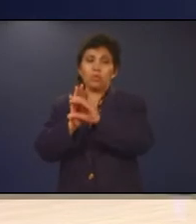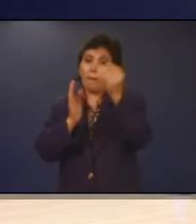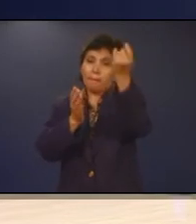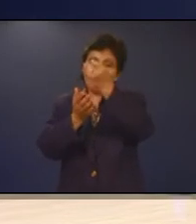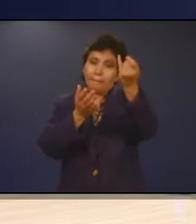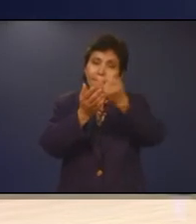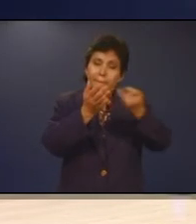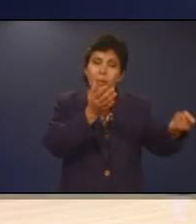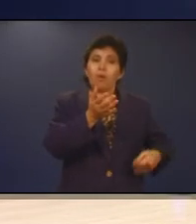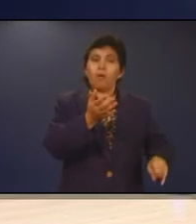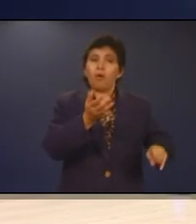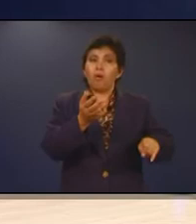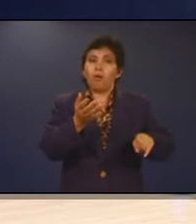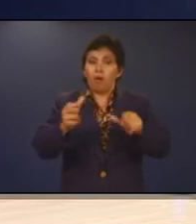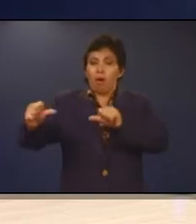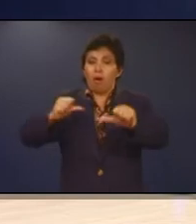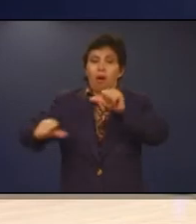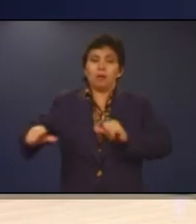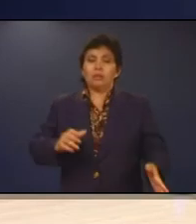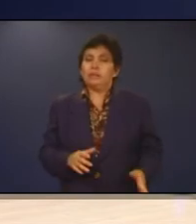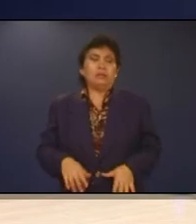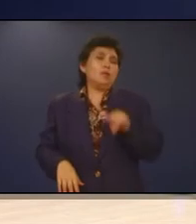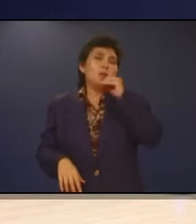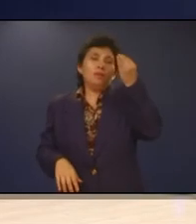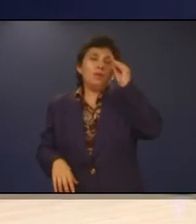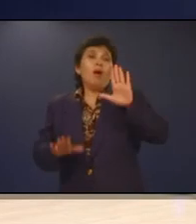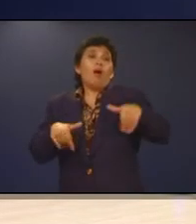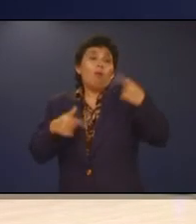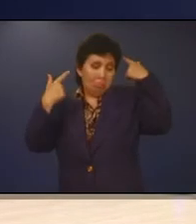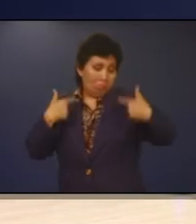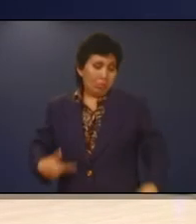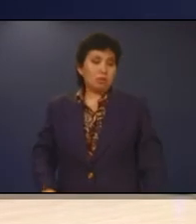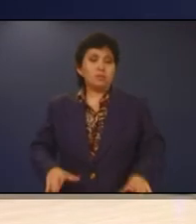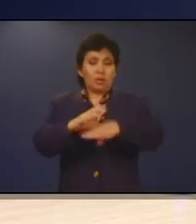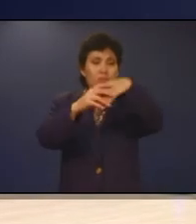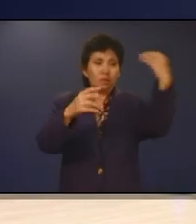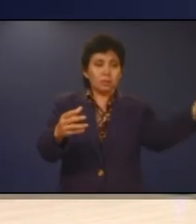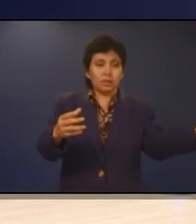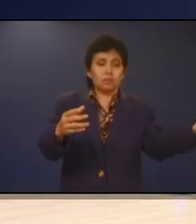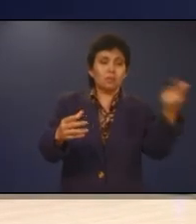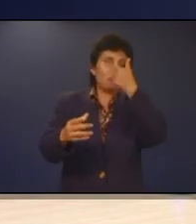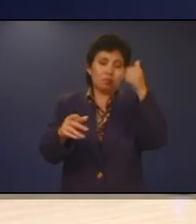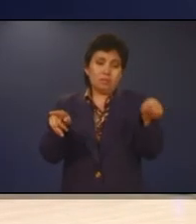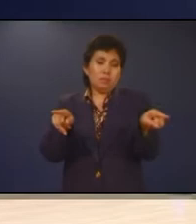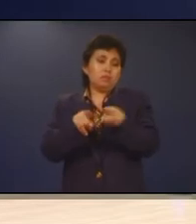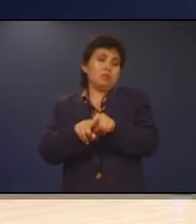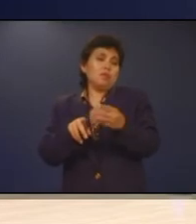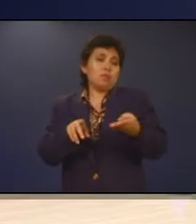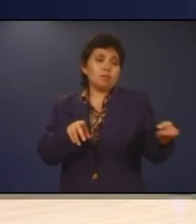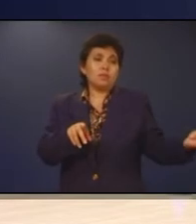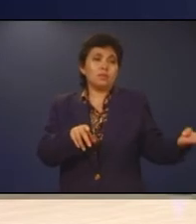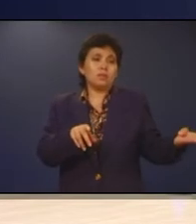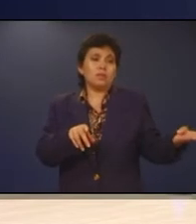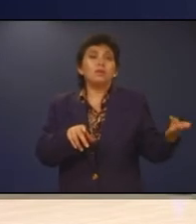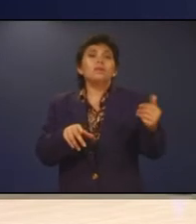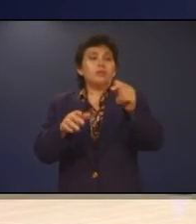like a painter or the artist, they don't care much about how they portray outside, like an object.